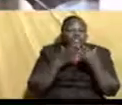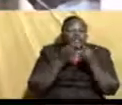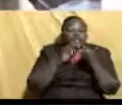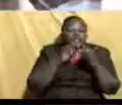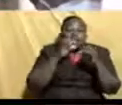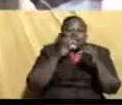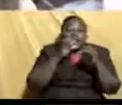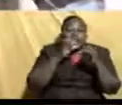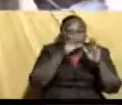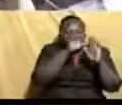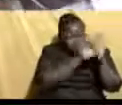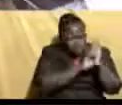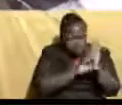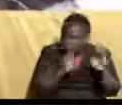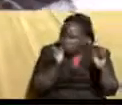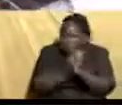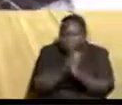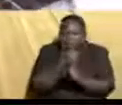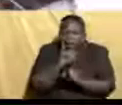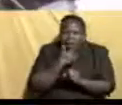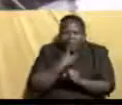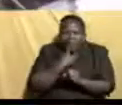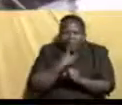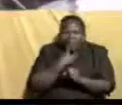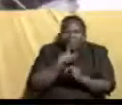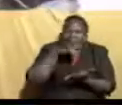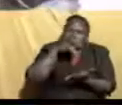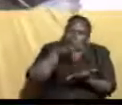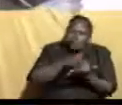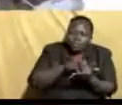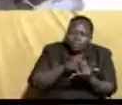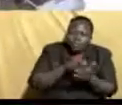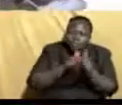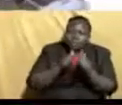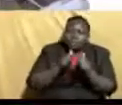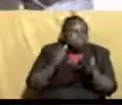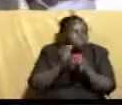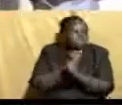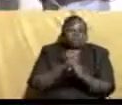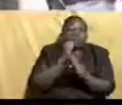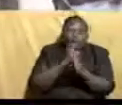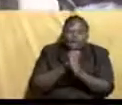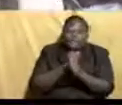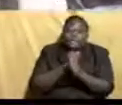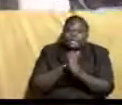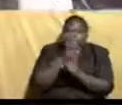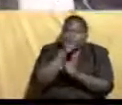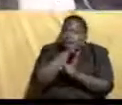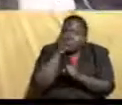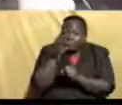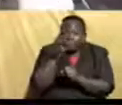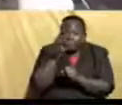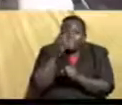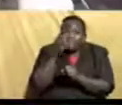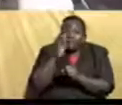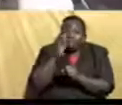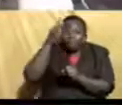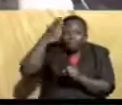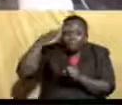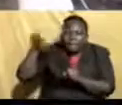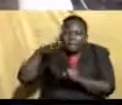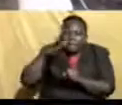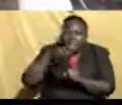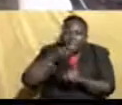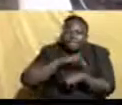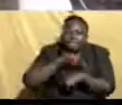Constitution cannot have anticipated a commission that is unable to function. Therefore, even if Parliament did not exercise